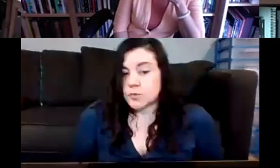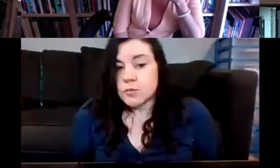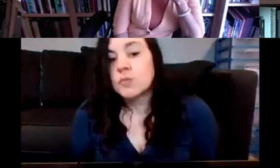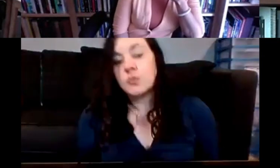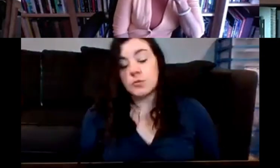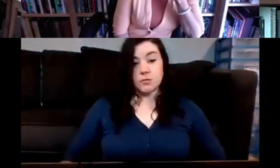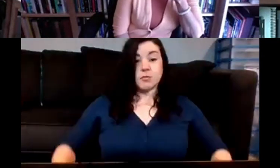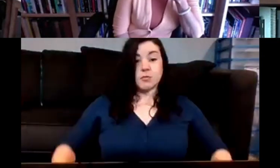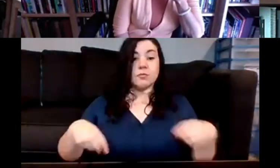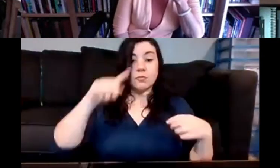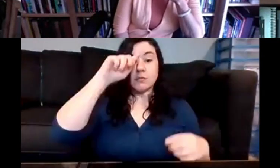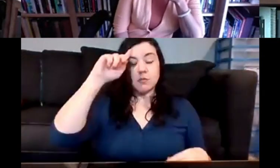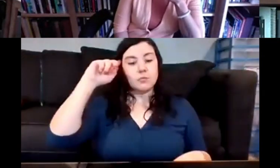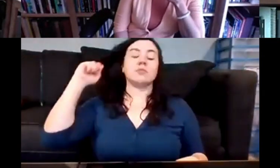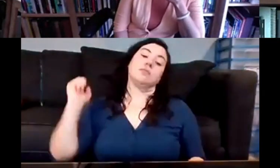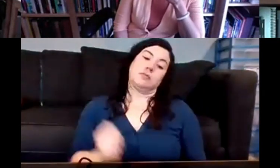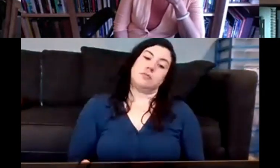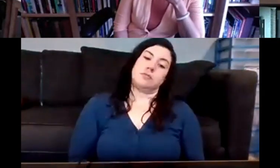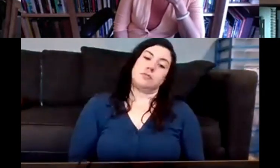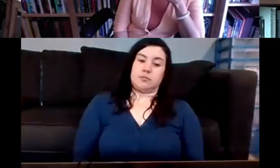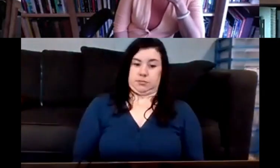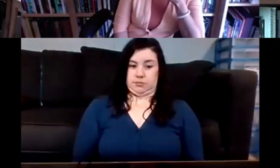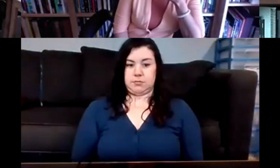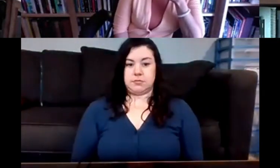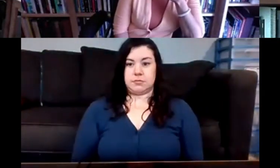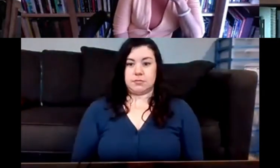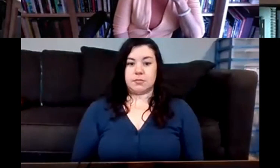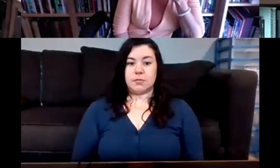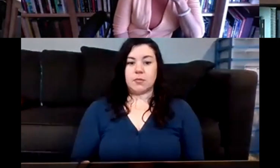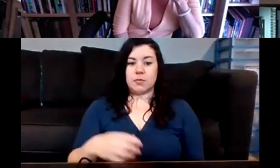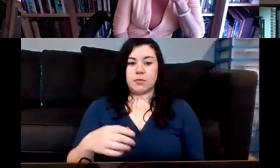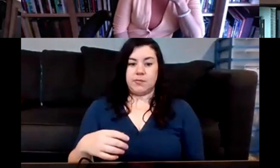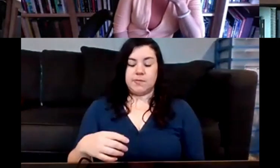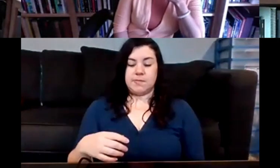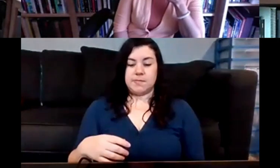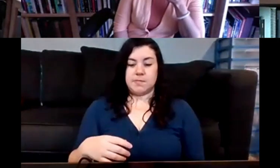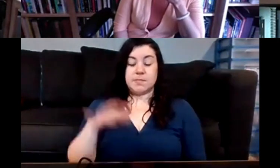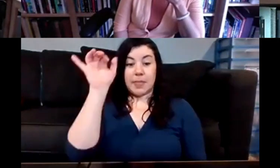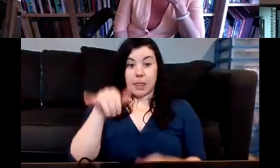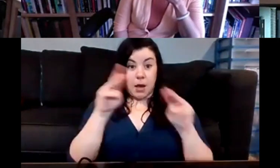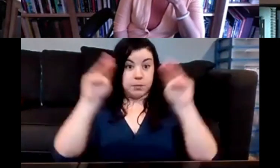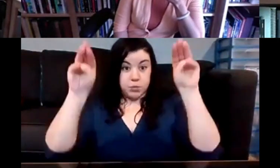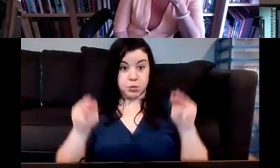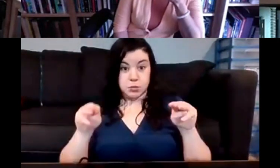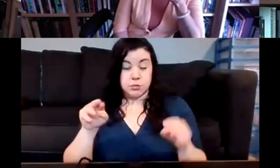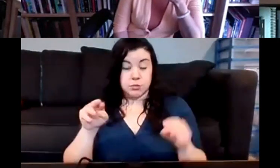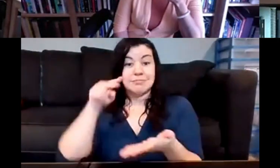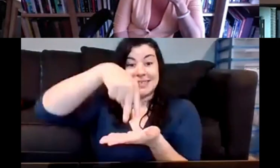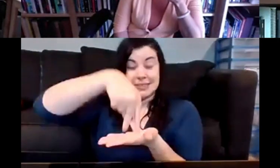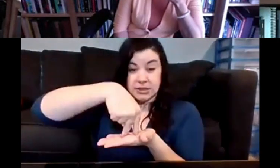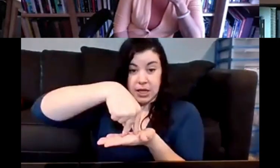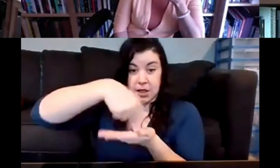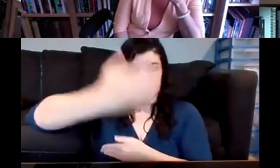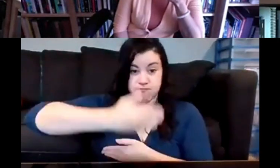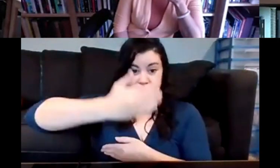is, when you stand in front of the Legacy Museum, there's a lynching that plays out